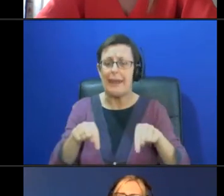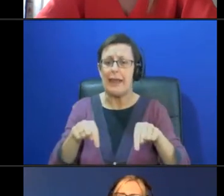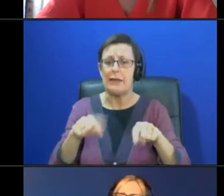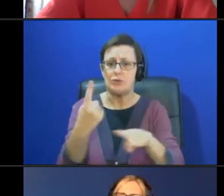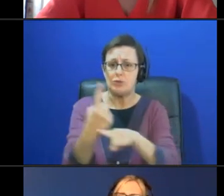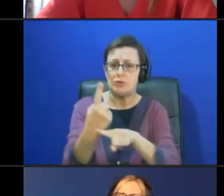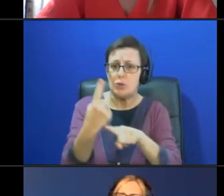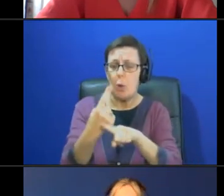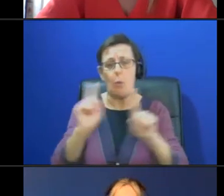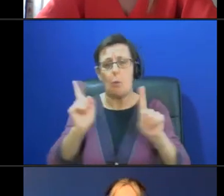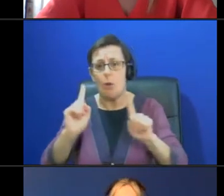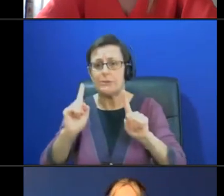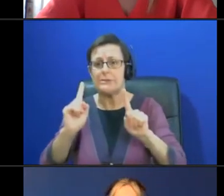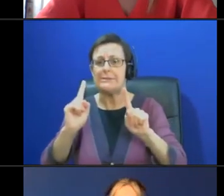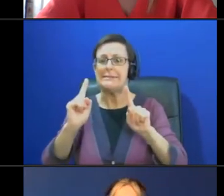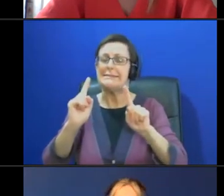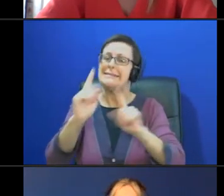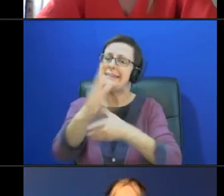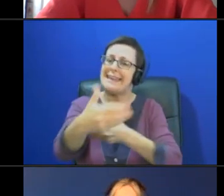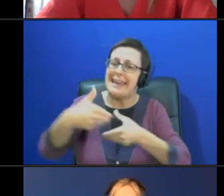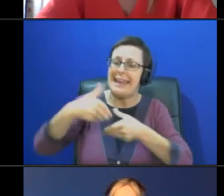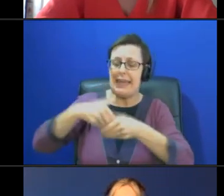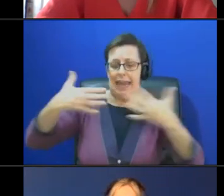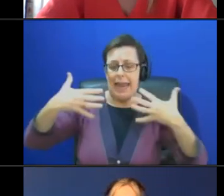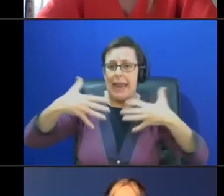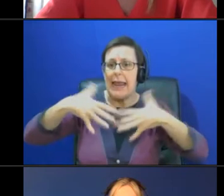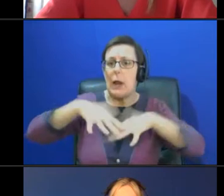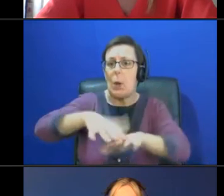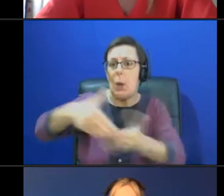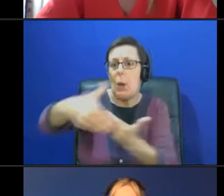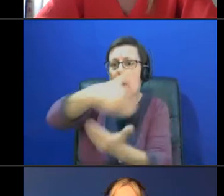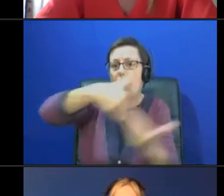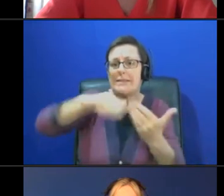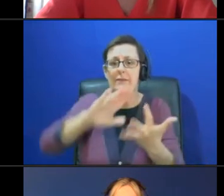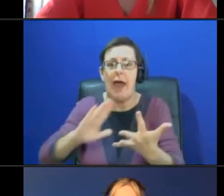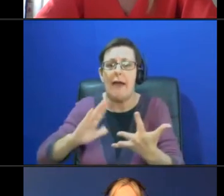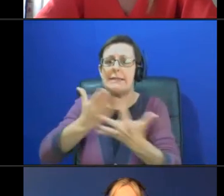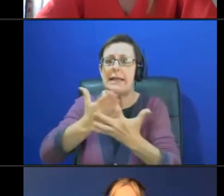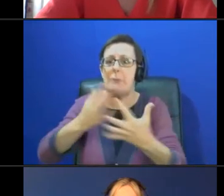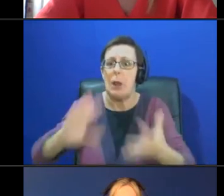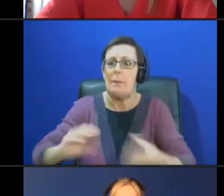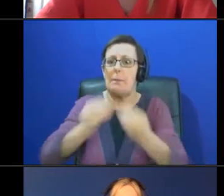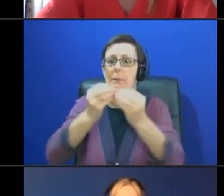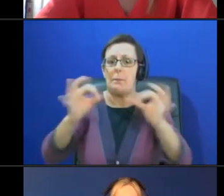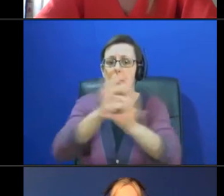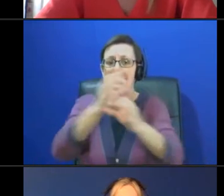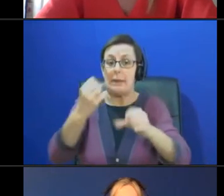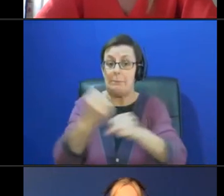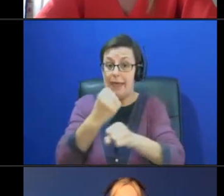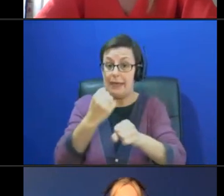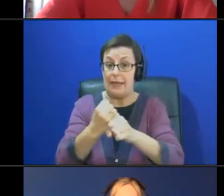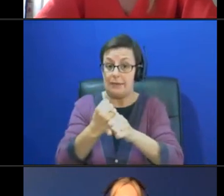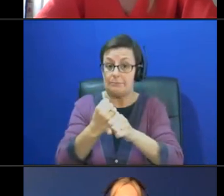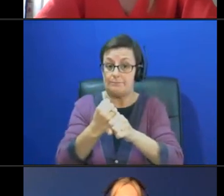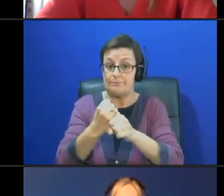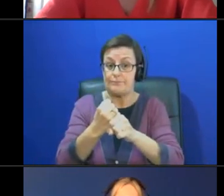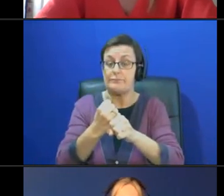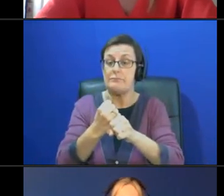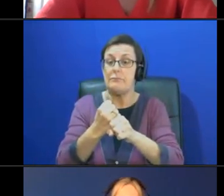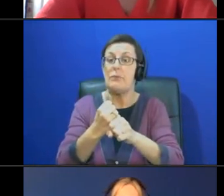afternoon about inclusive and accessible music making. So we're going to be looking at